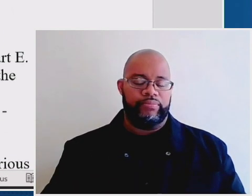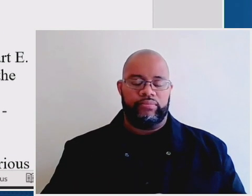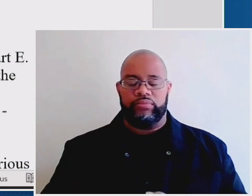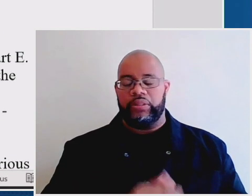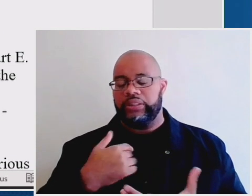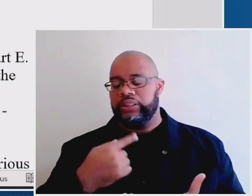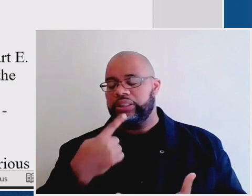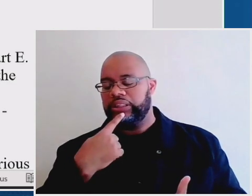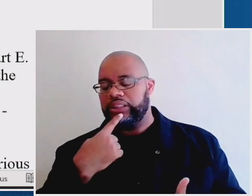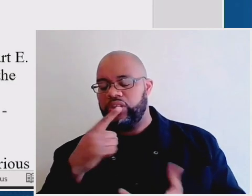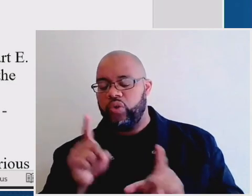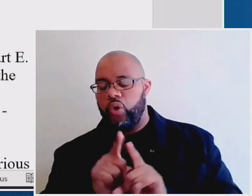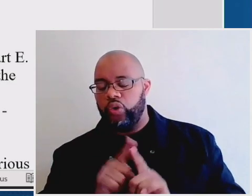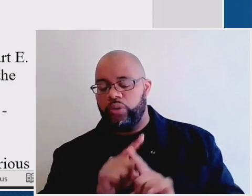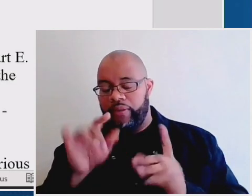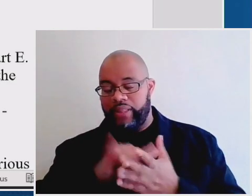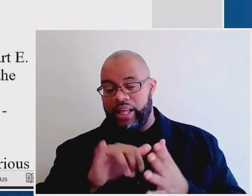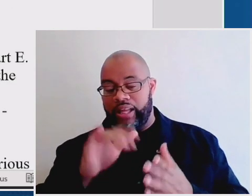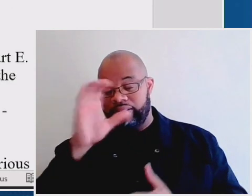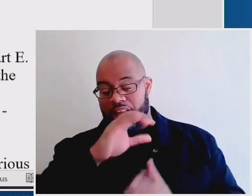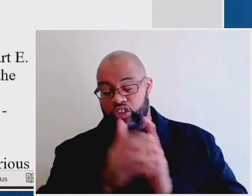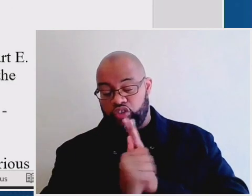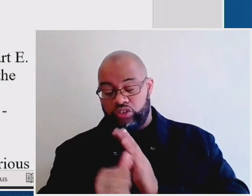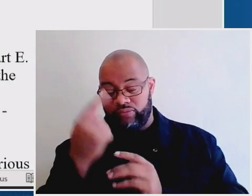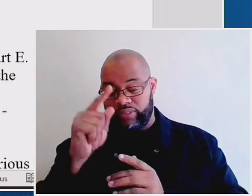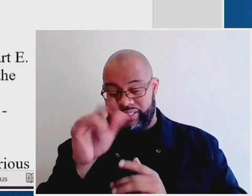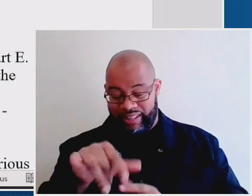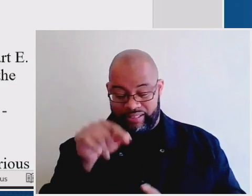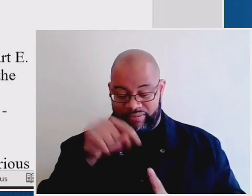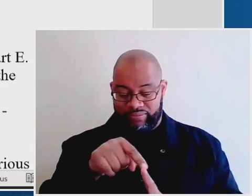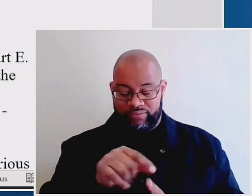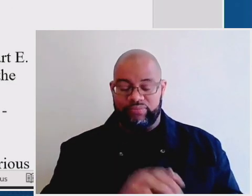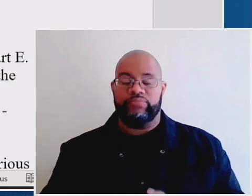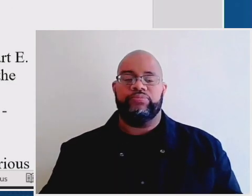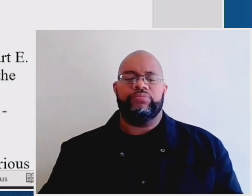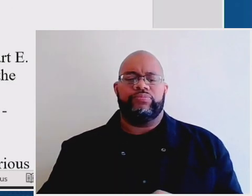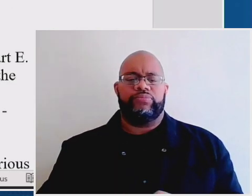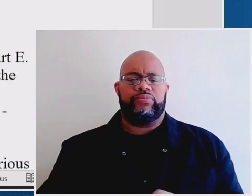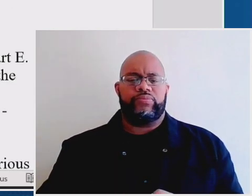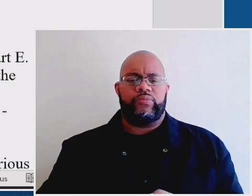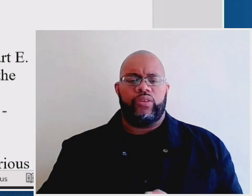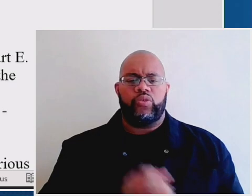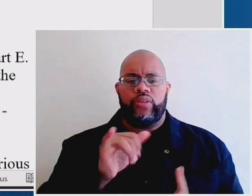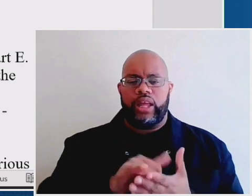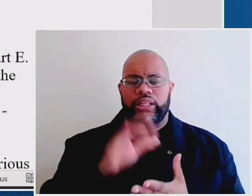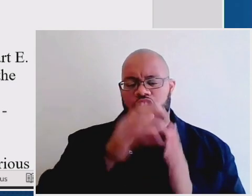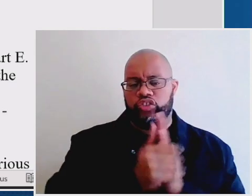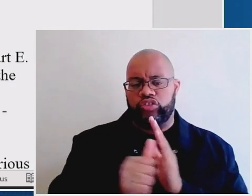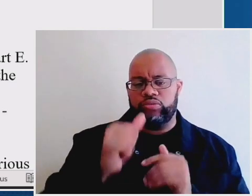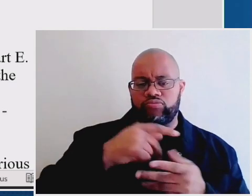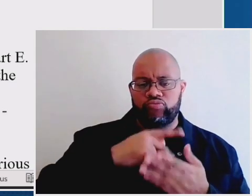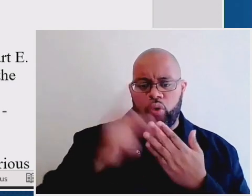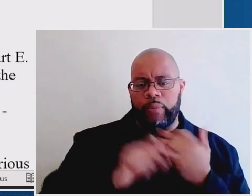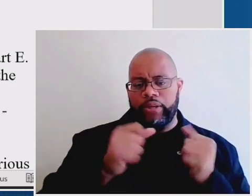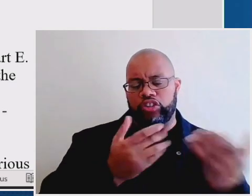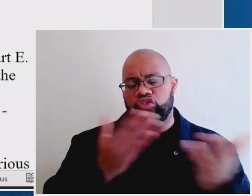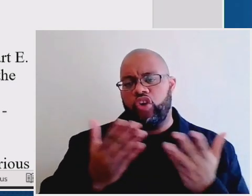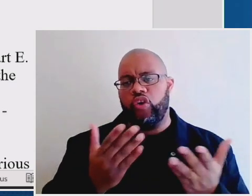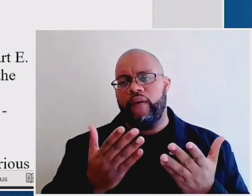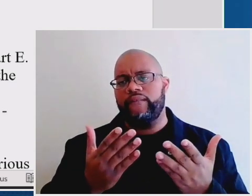that also though, but on that talent search, for the talent search, it's so that a talent search program can serve a